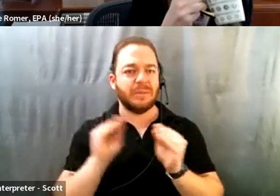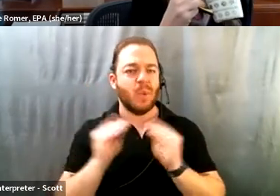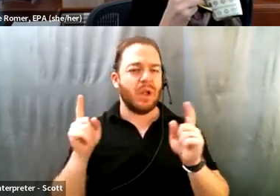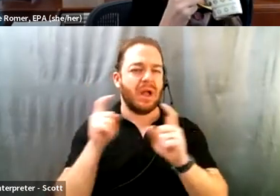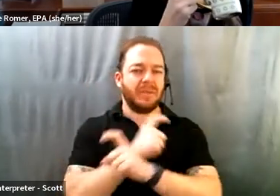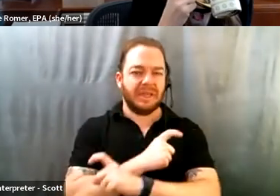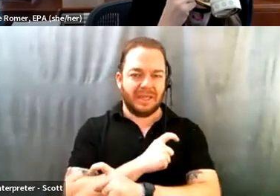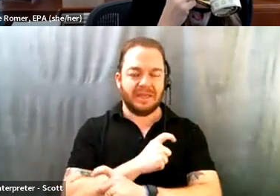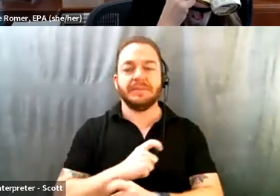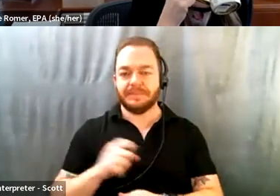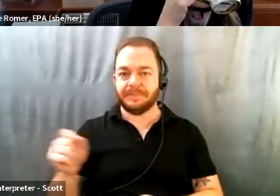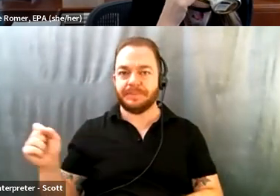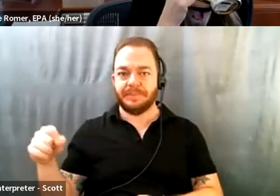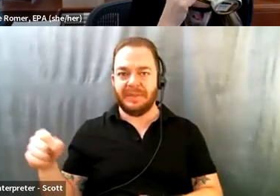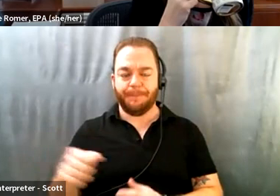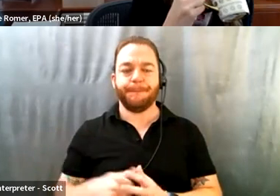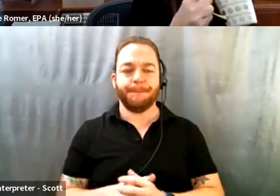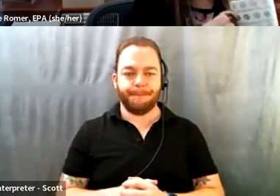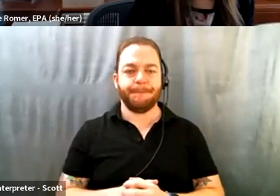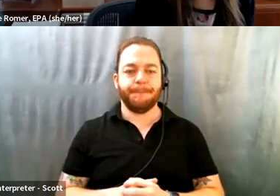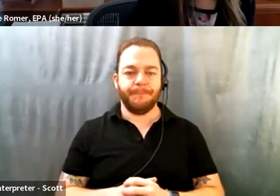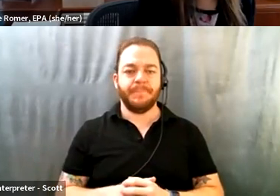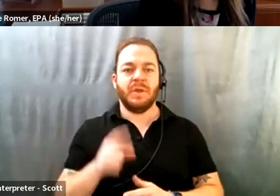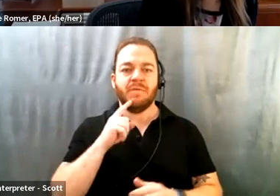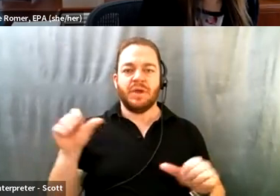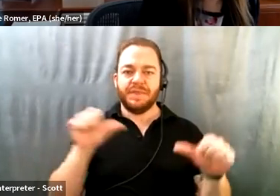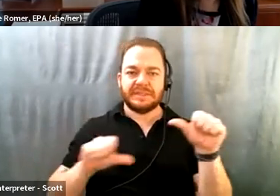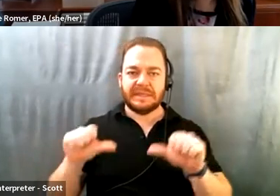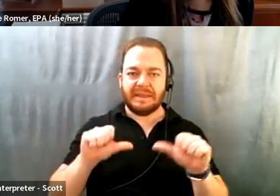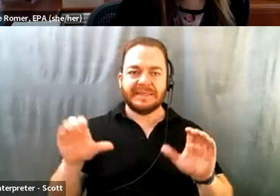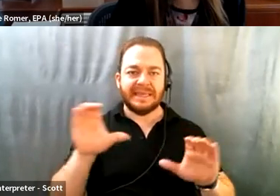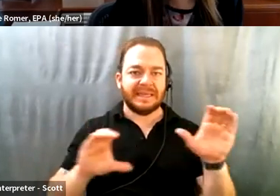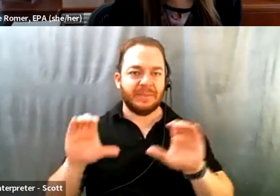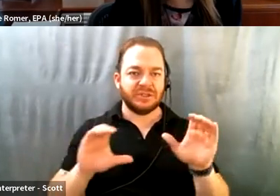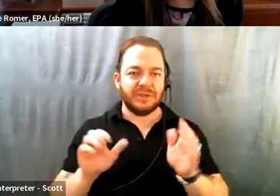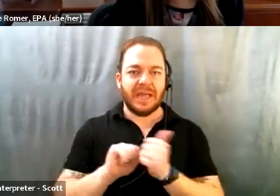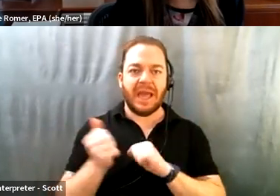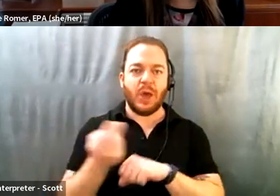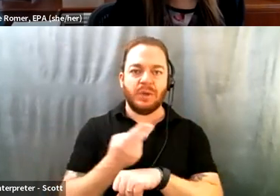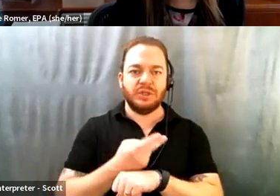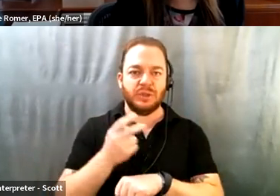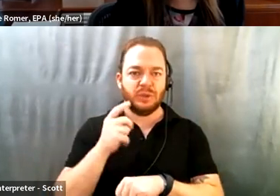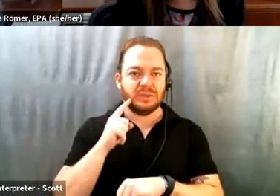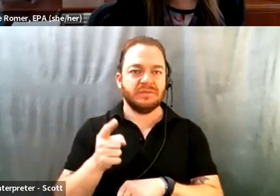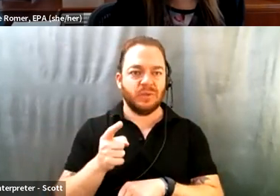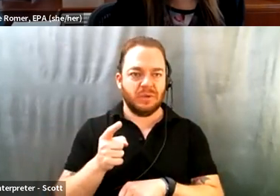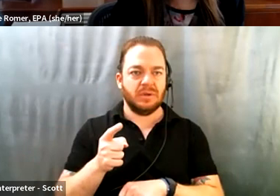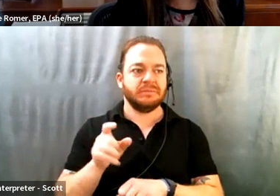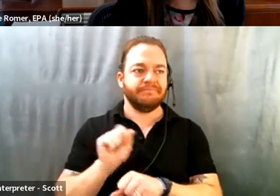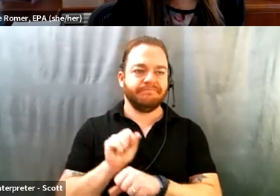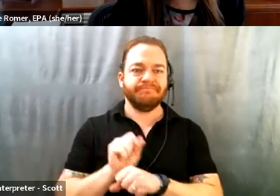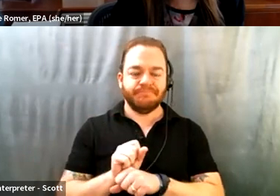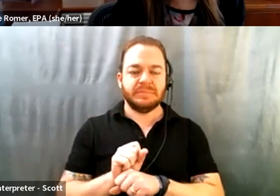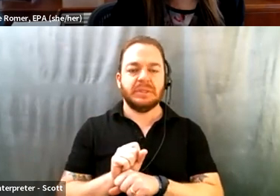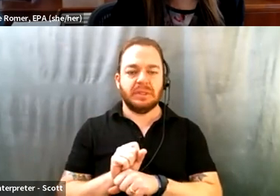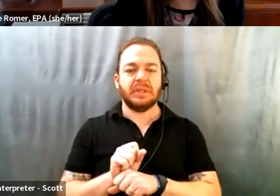complicated than that. Both in terms of the science and the chemistry, as well as how it's utilized and deployed. So